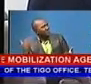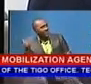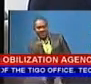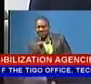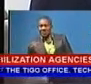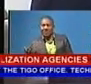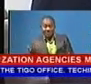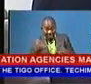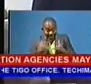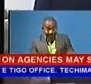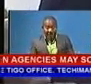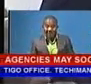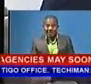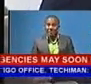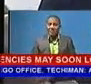before.